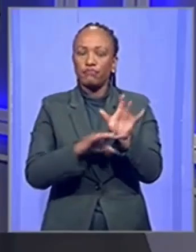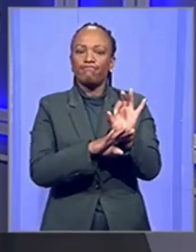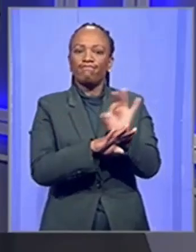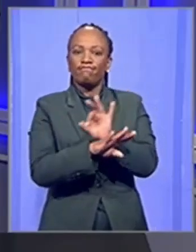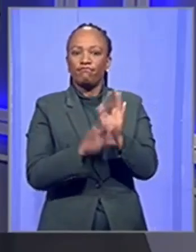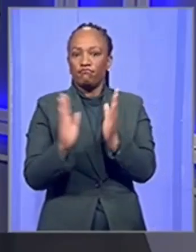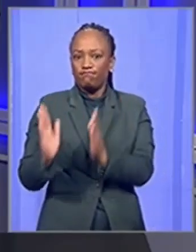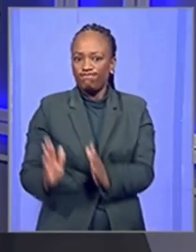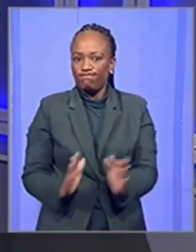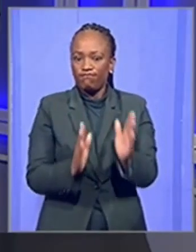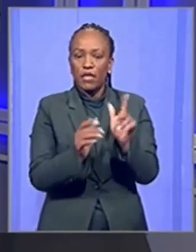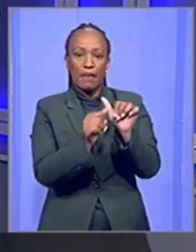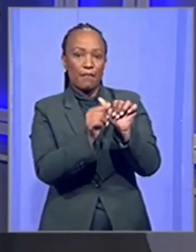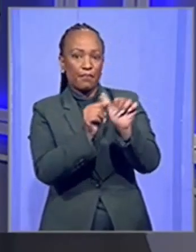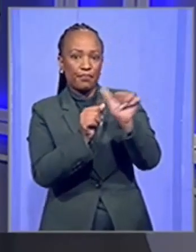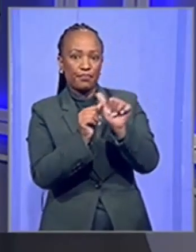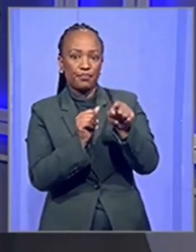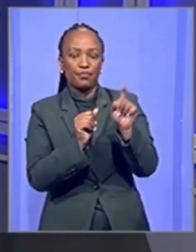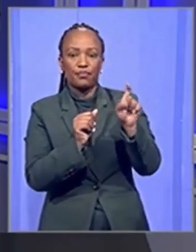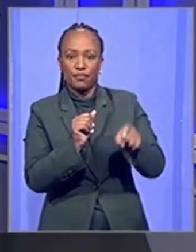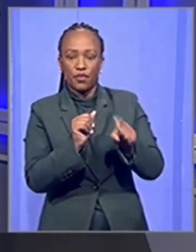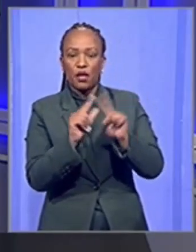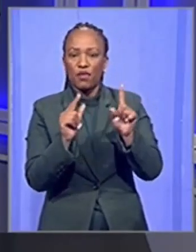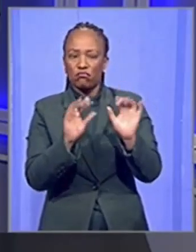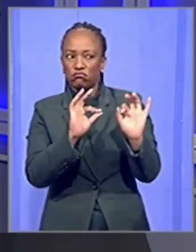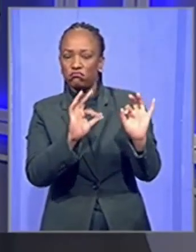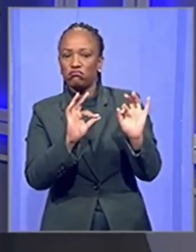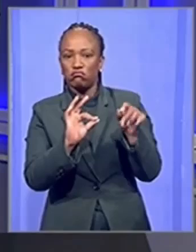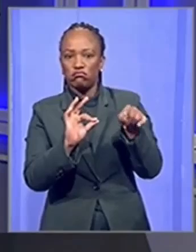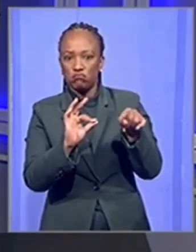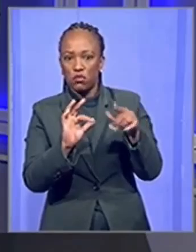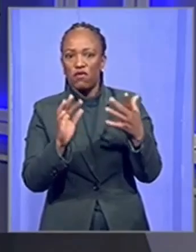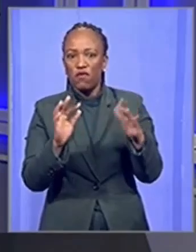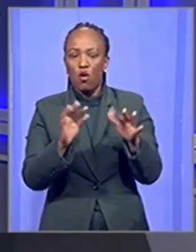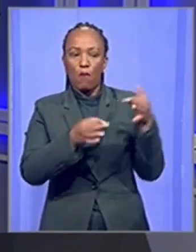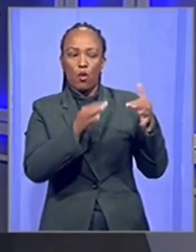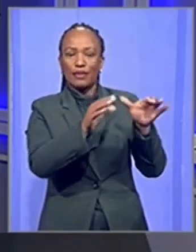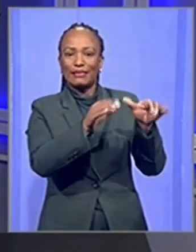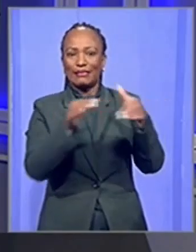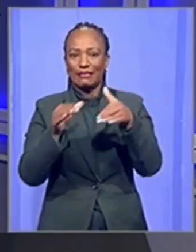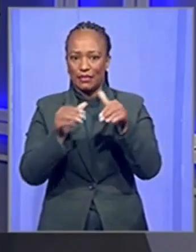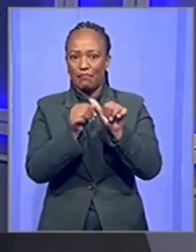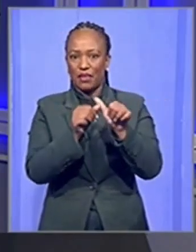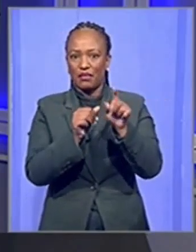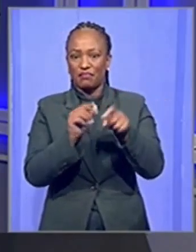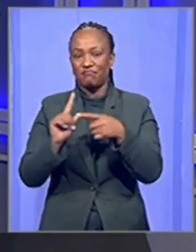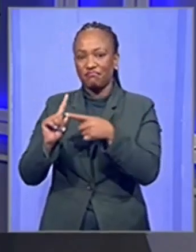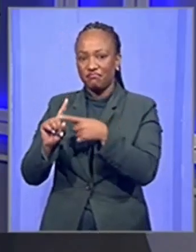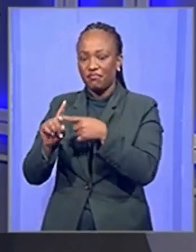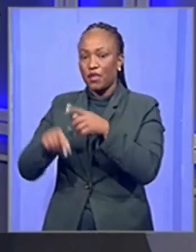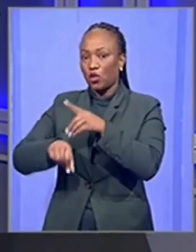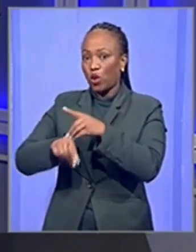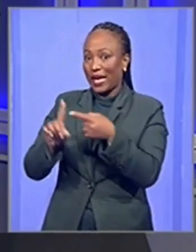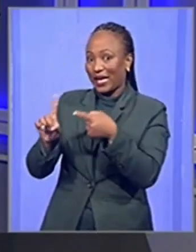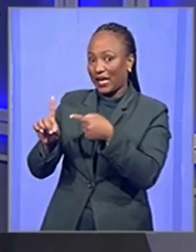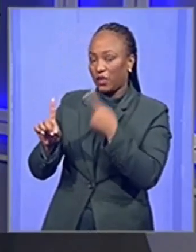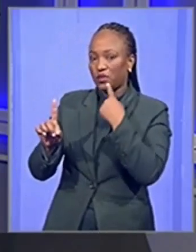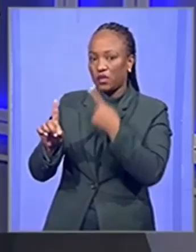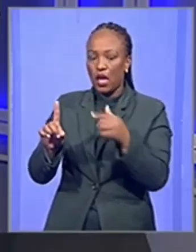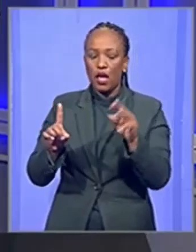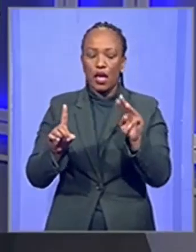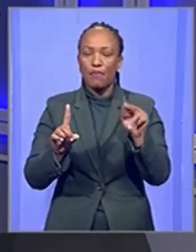a botoka tebang le go nna le seabe se se nang le boleng go merero ya dipolotiki mo nageng. Ngaka Vilakazi a re lekoko la